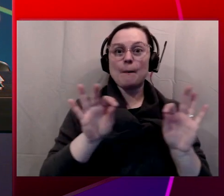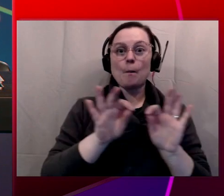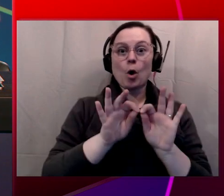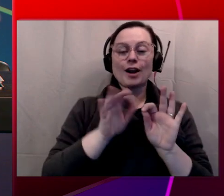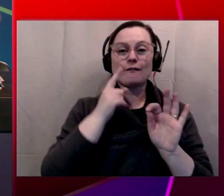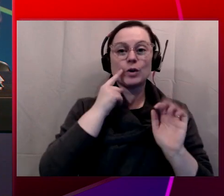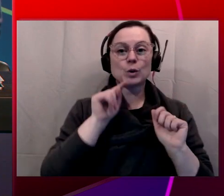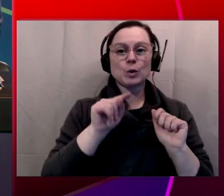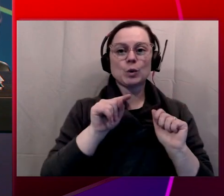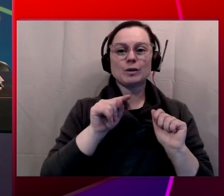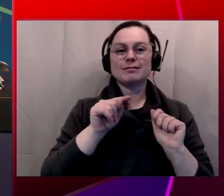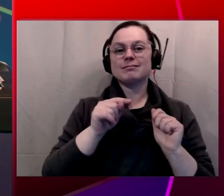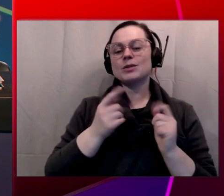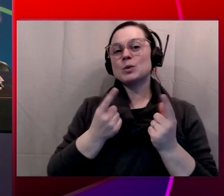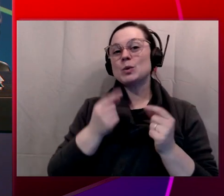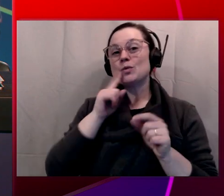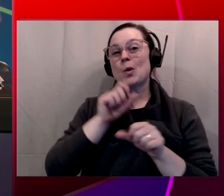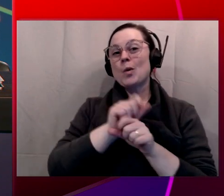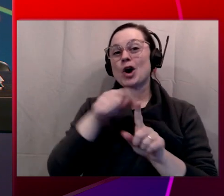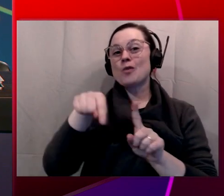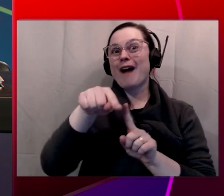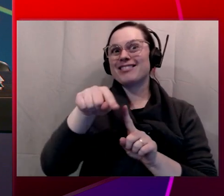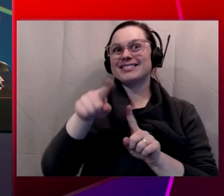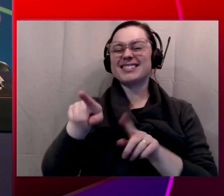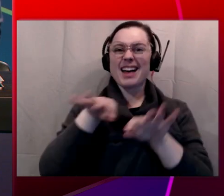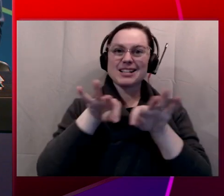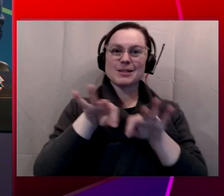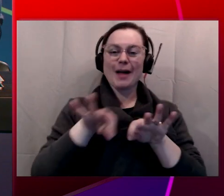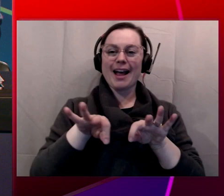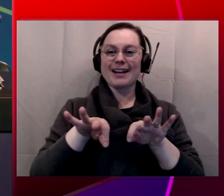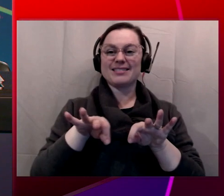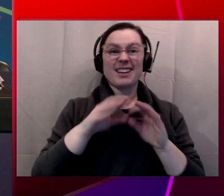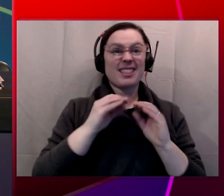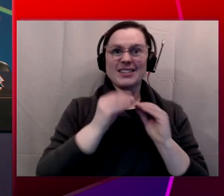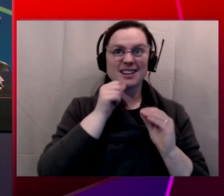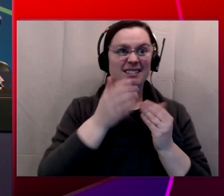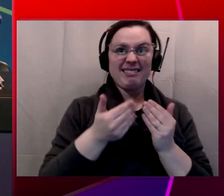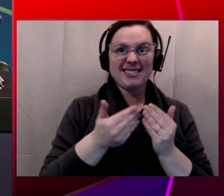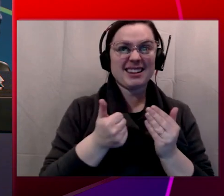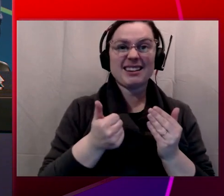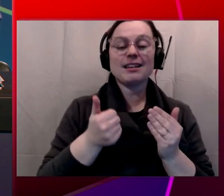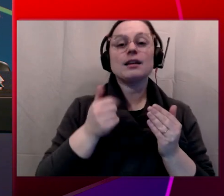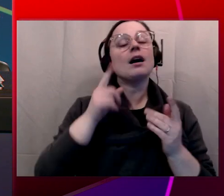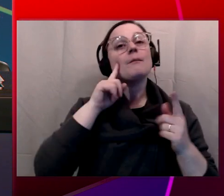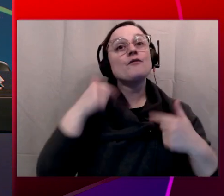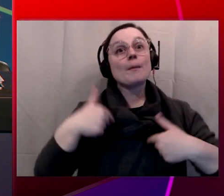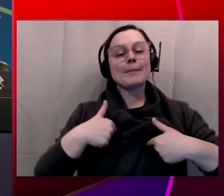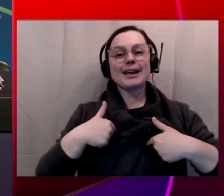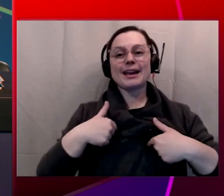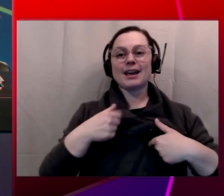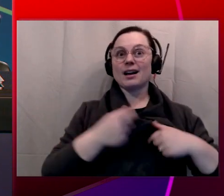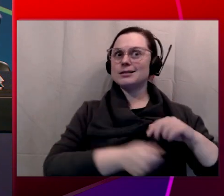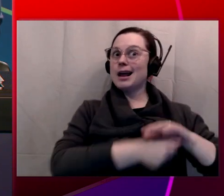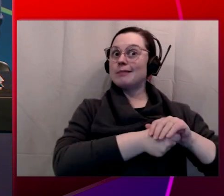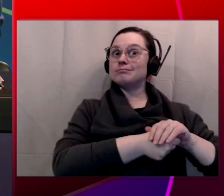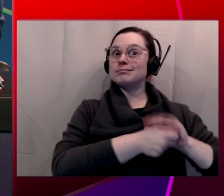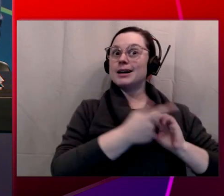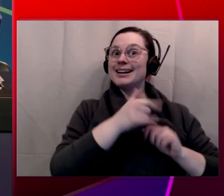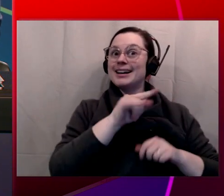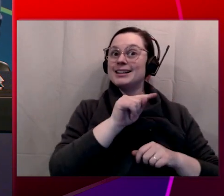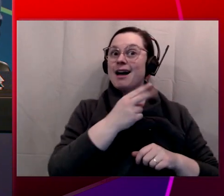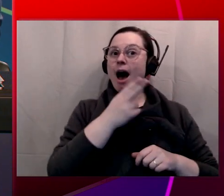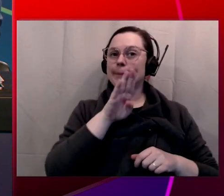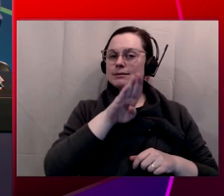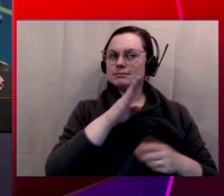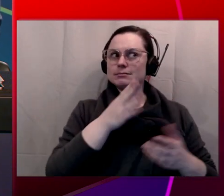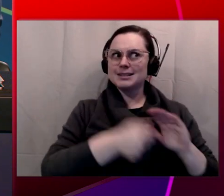are the workarounds. He also explained why it's not an easy fix. But then again, for me, it's just hidden away on GitHub. So how do